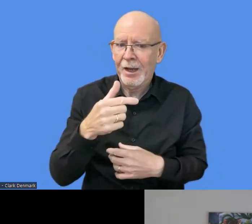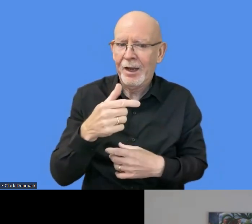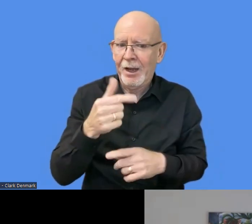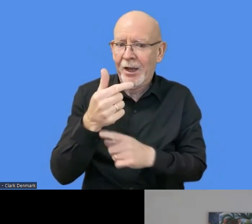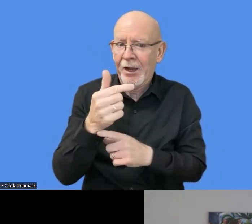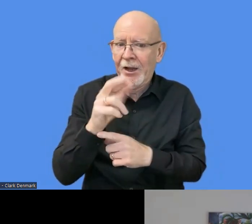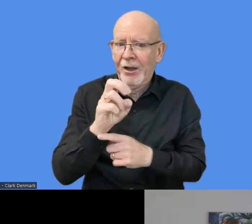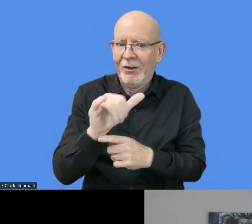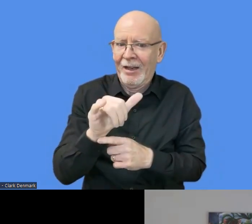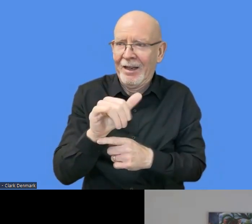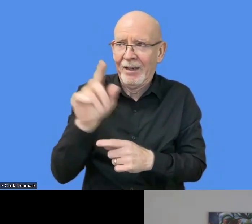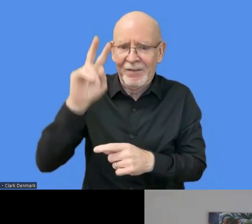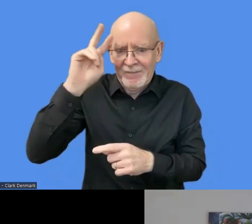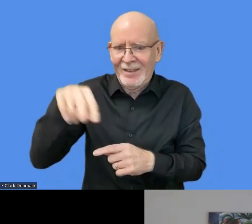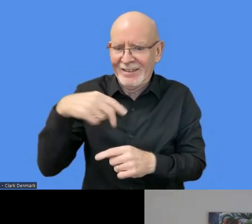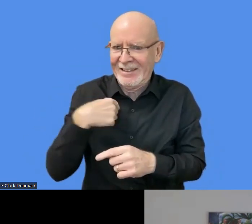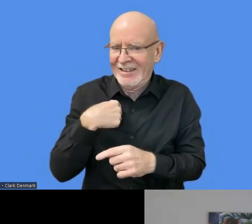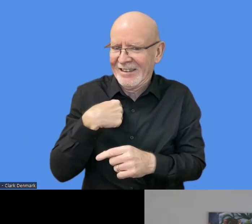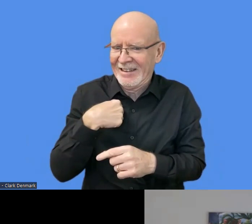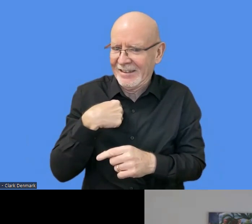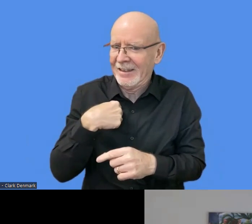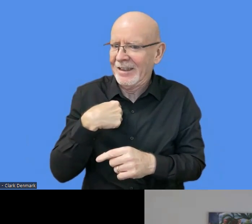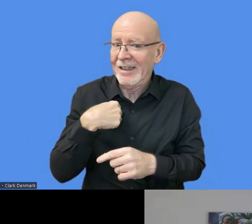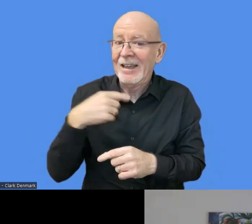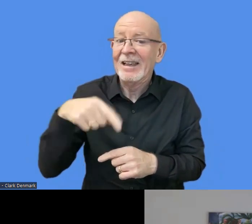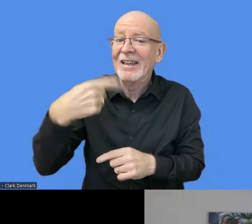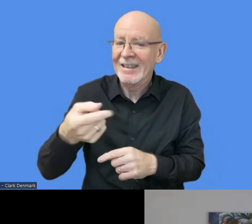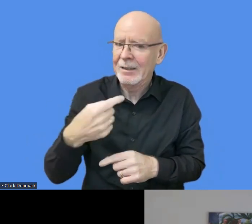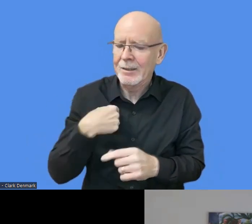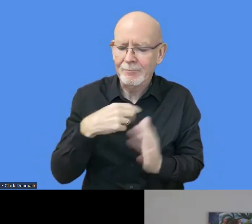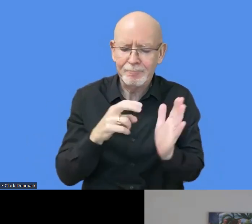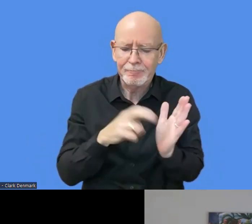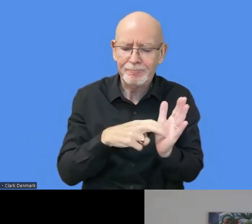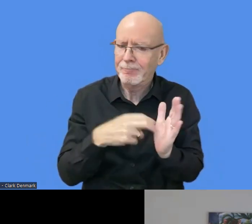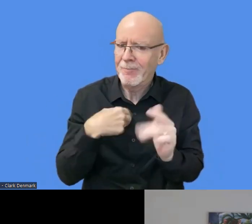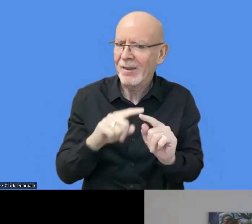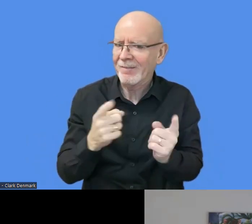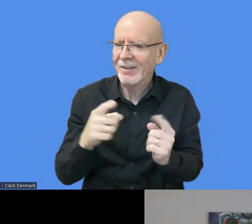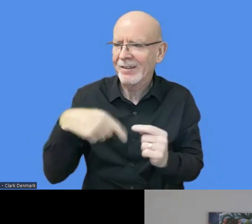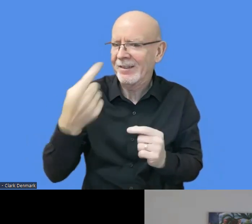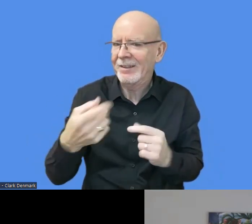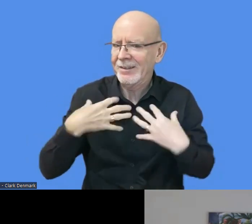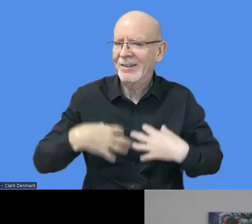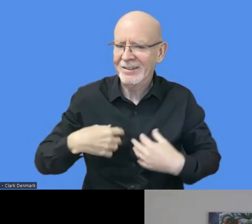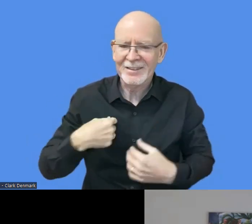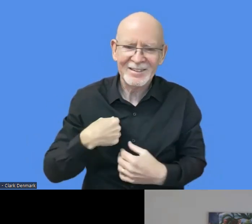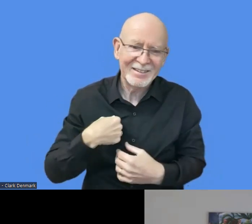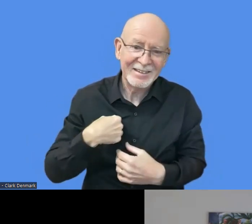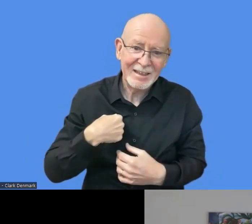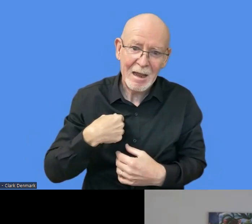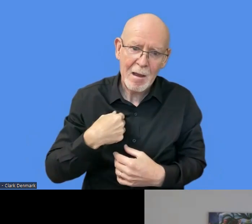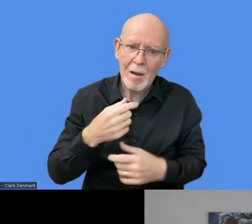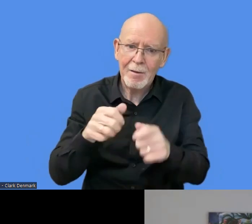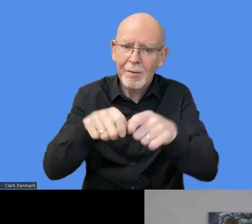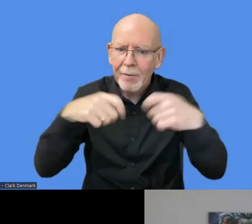shirt. I believe that Bernd Schramm from GIZ can put you in touch with a very good